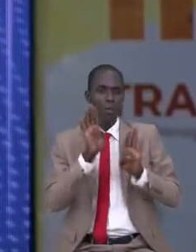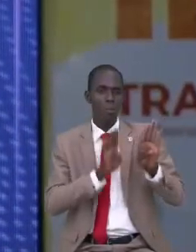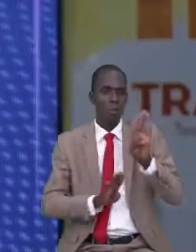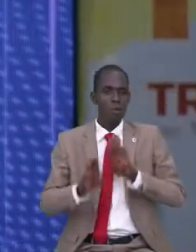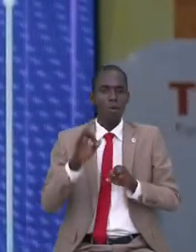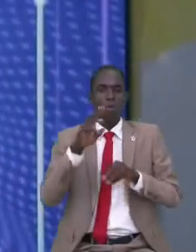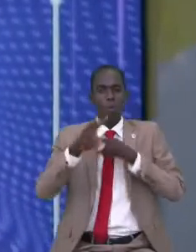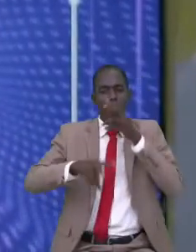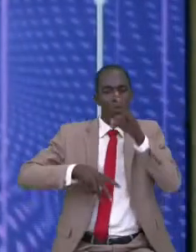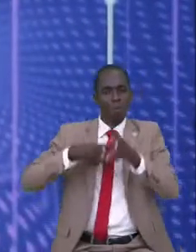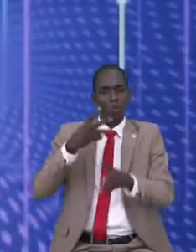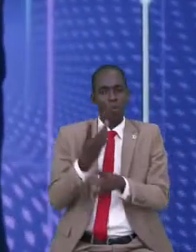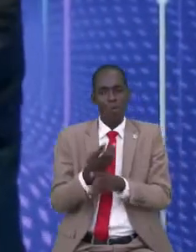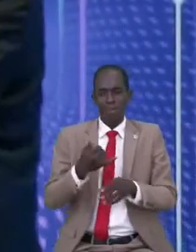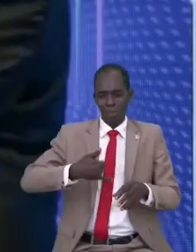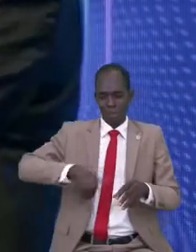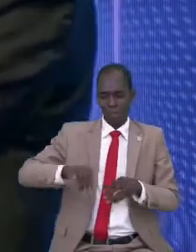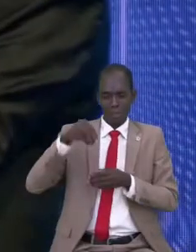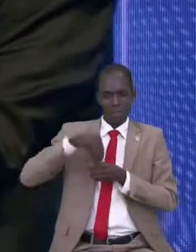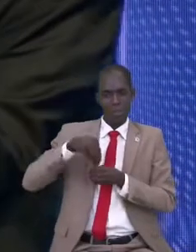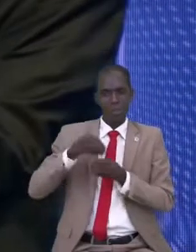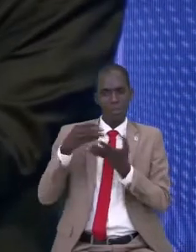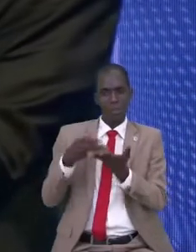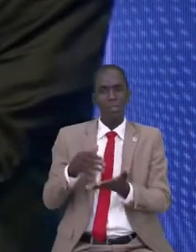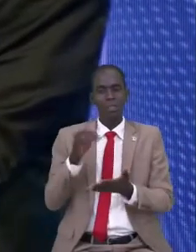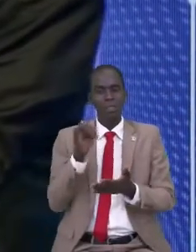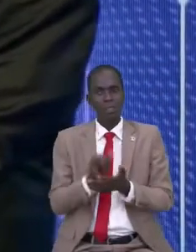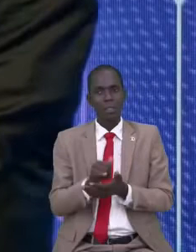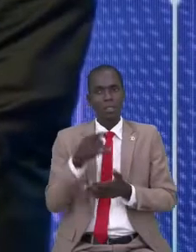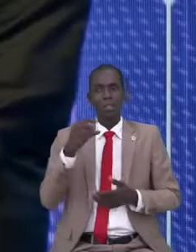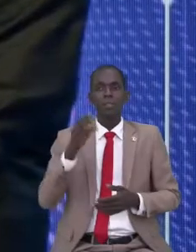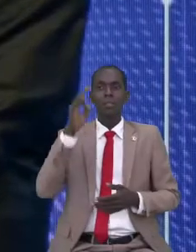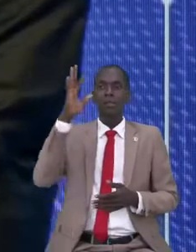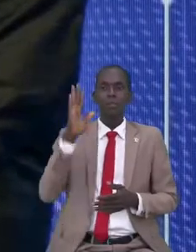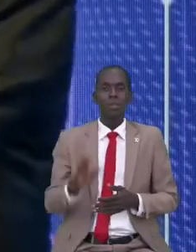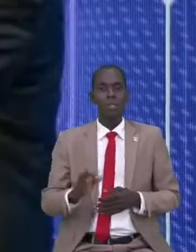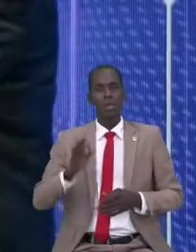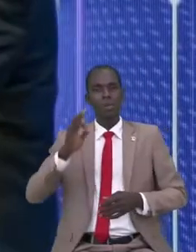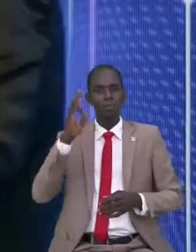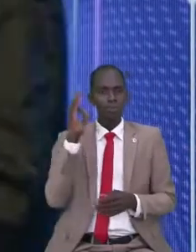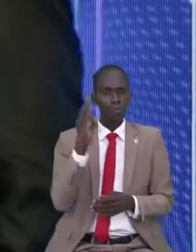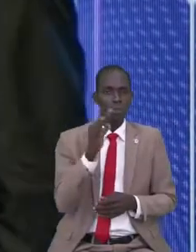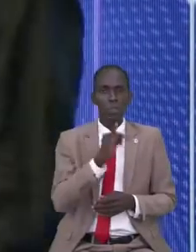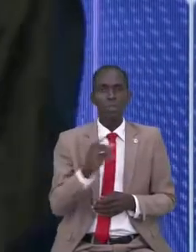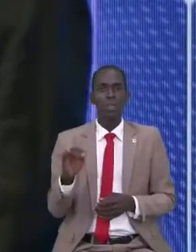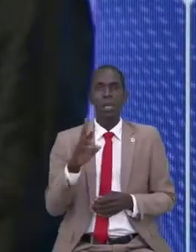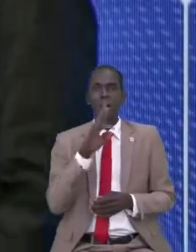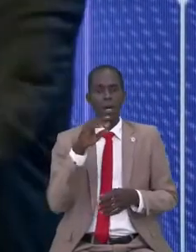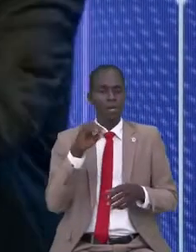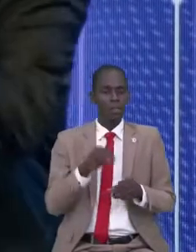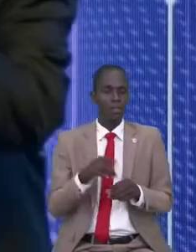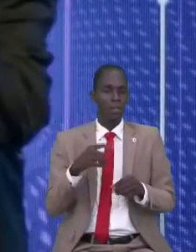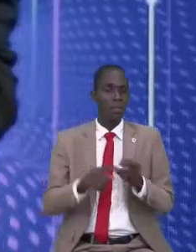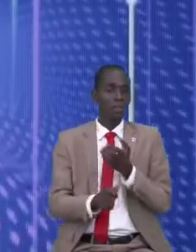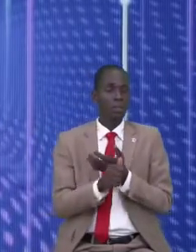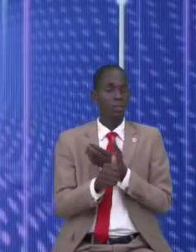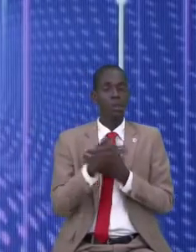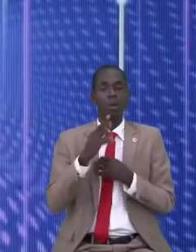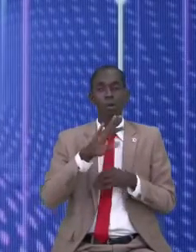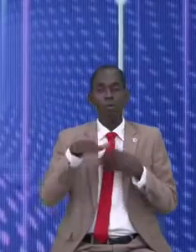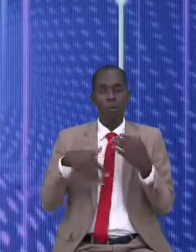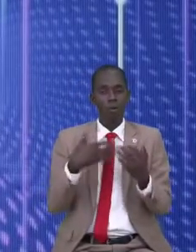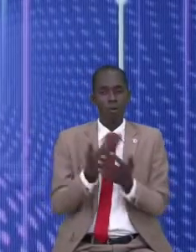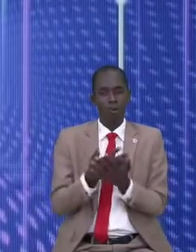world that they manifest, that the preachers and the preaching are in peril of those false